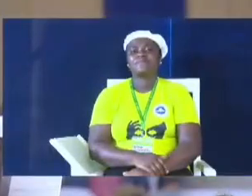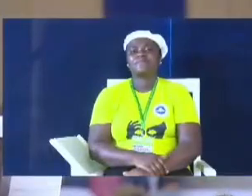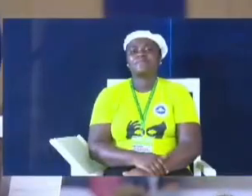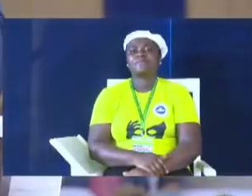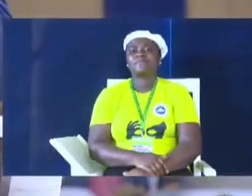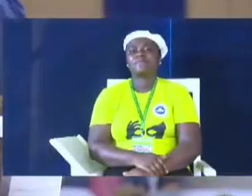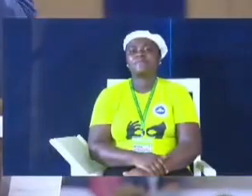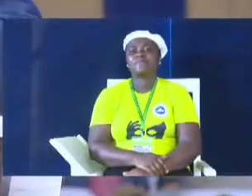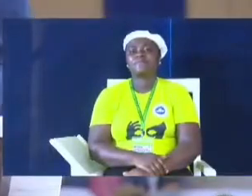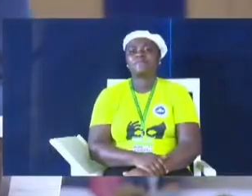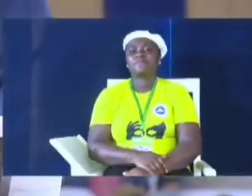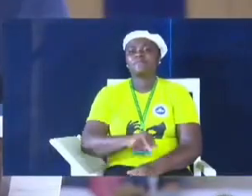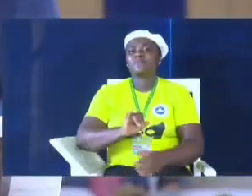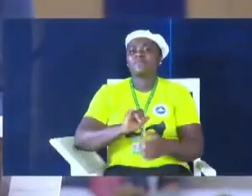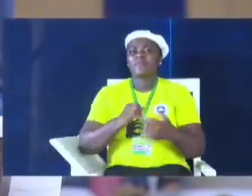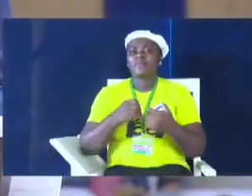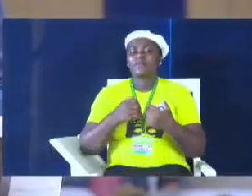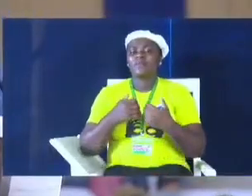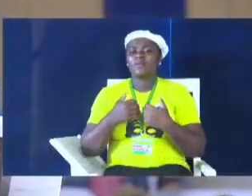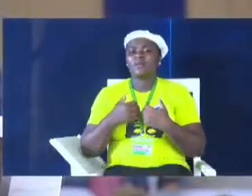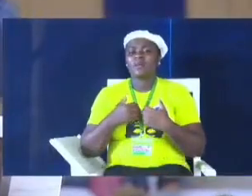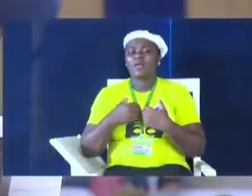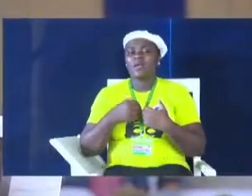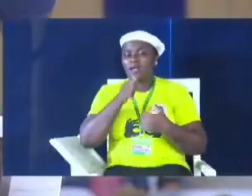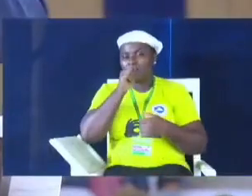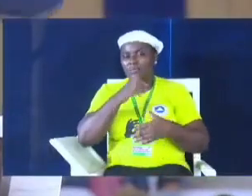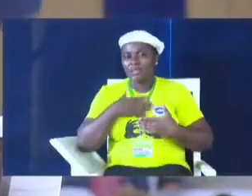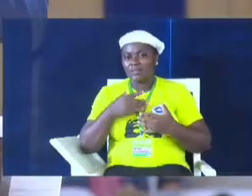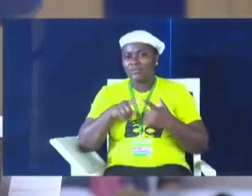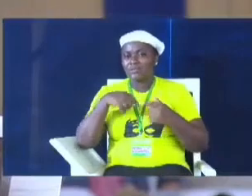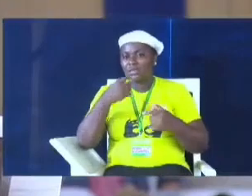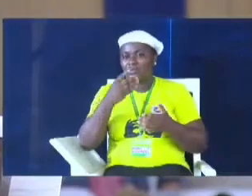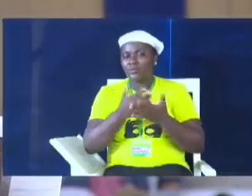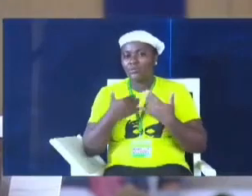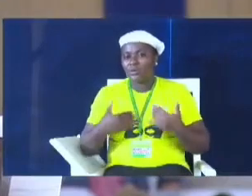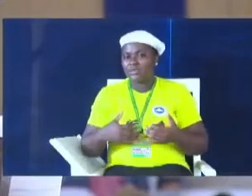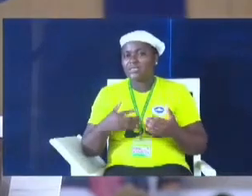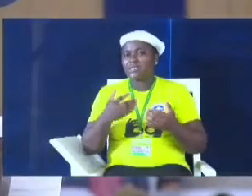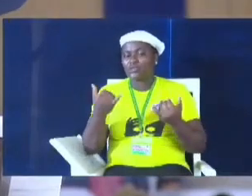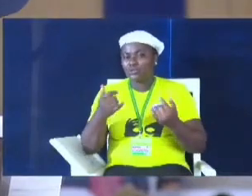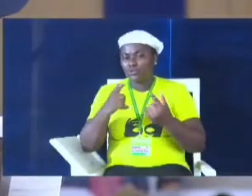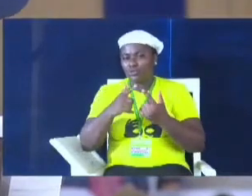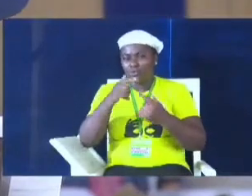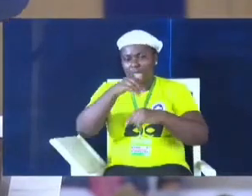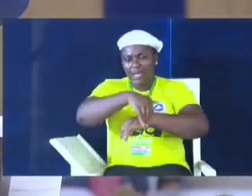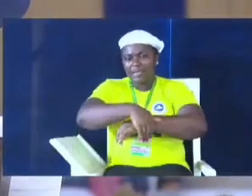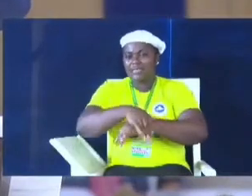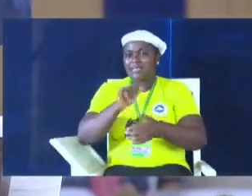I have been sent to tell someone tonight that your coat of many colors,